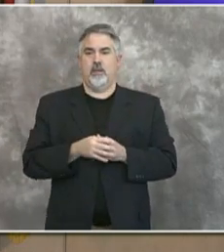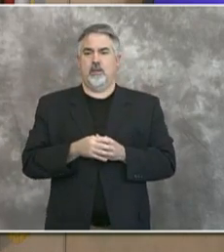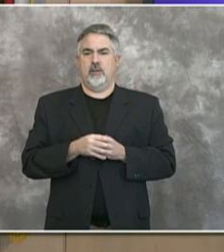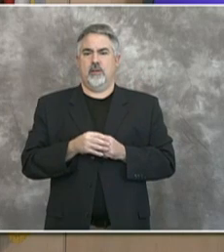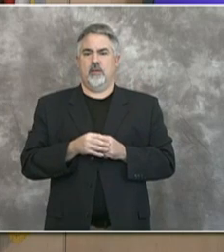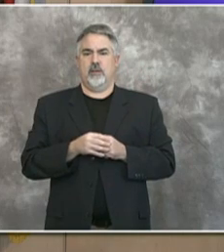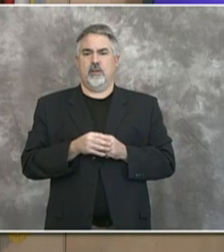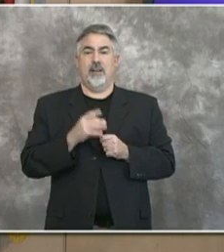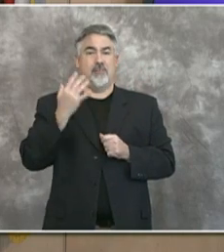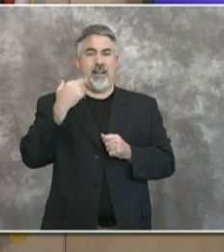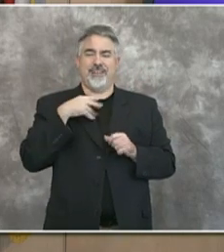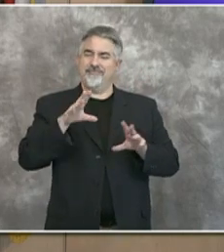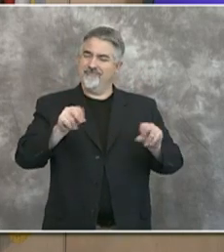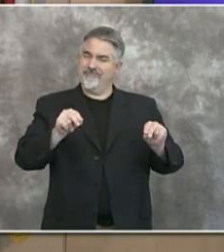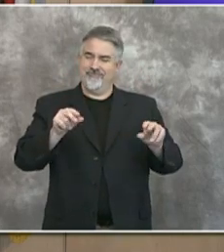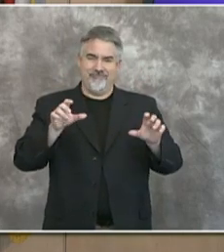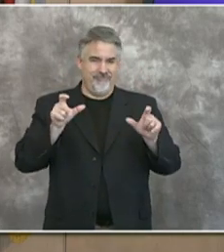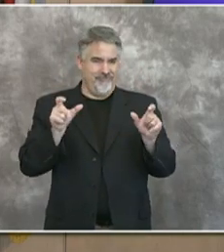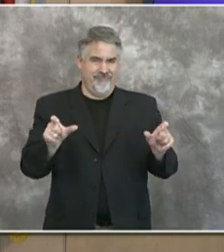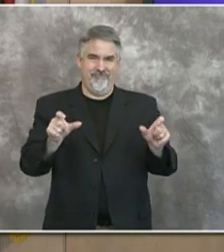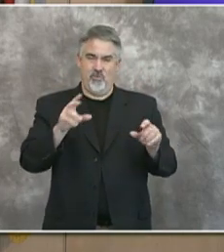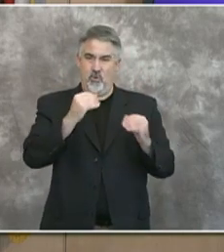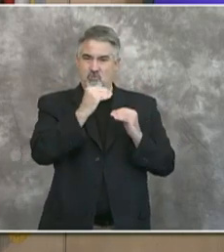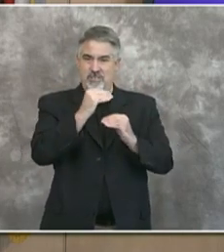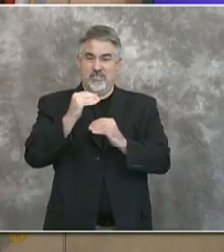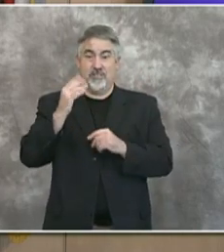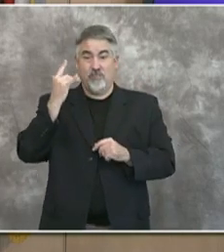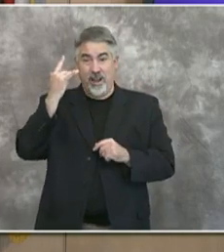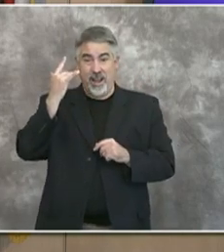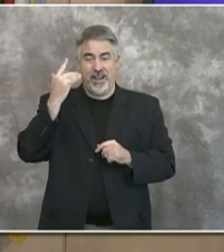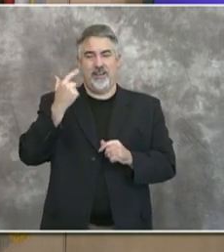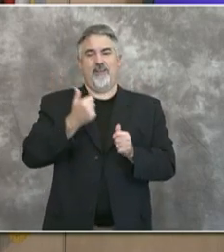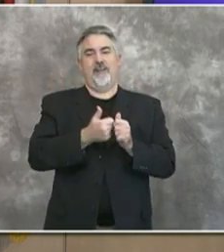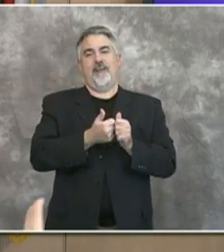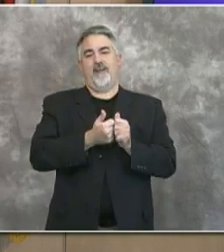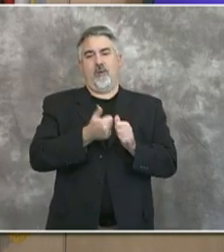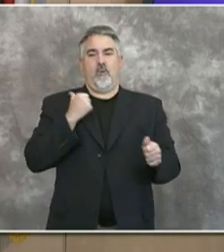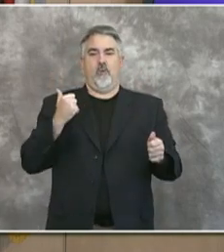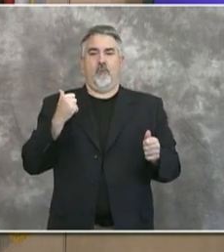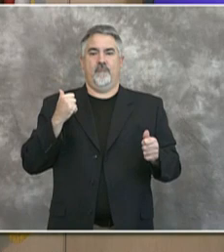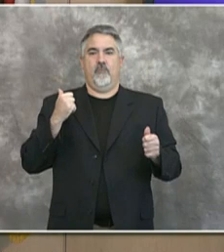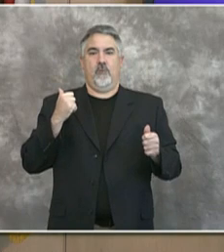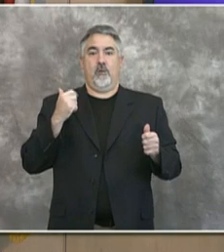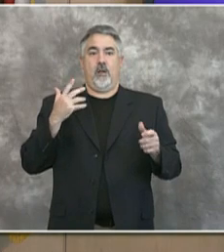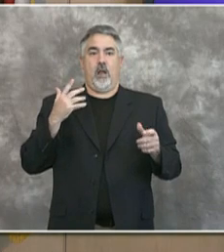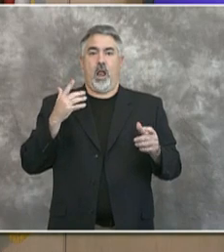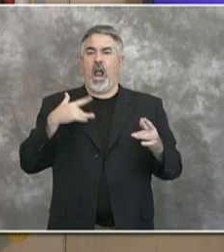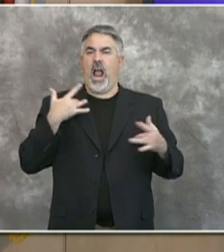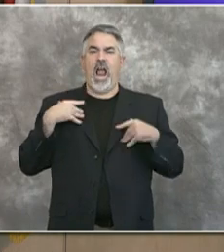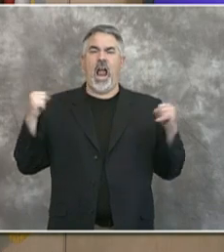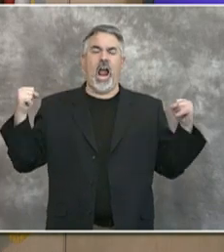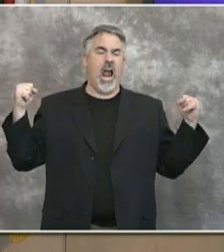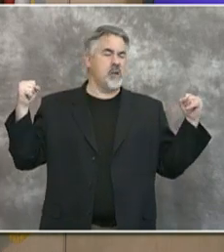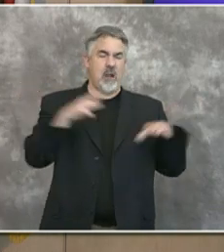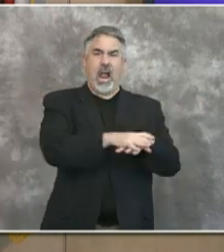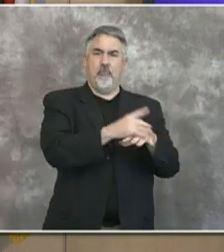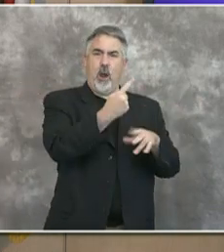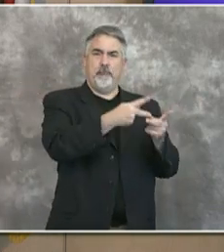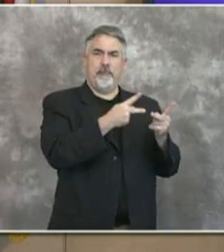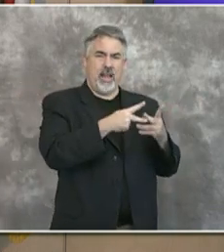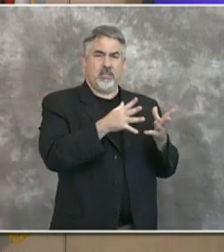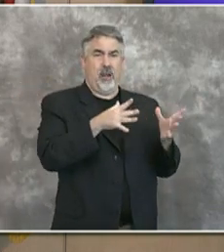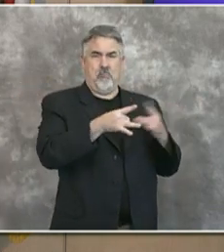were to avoid overcrowding. Too many folks congregated in a location, which can help facilitate the spread